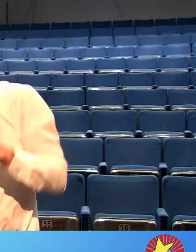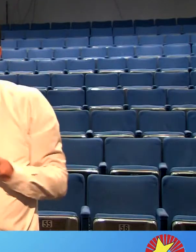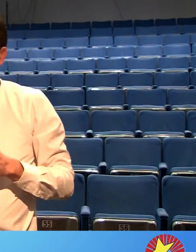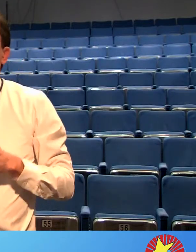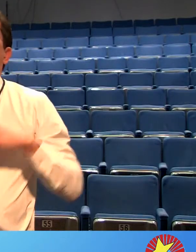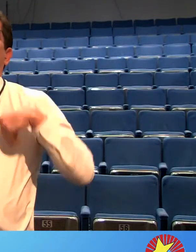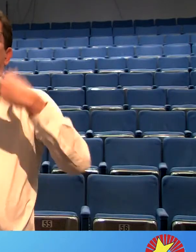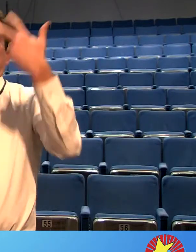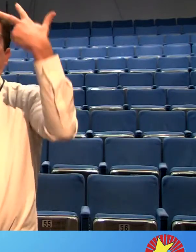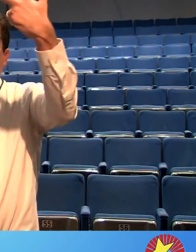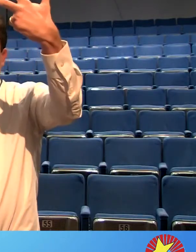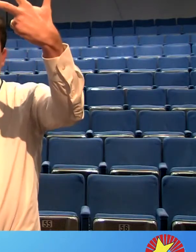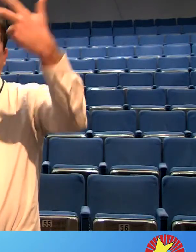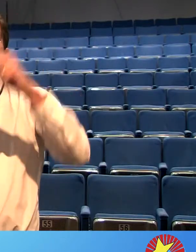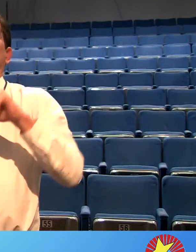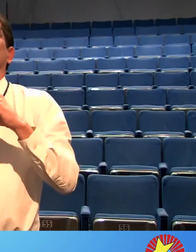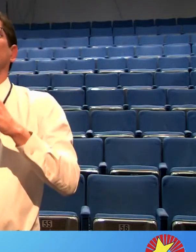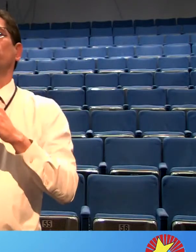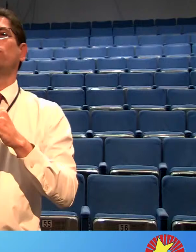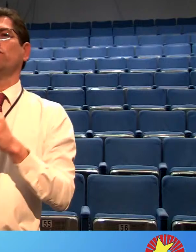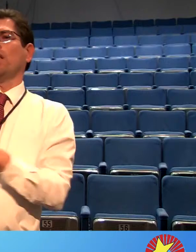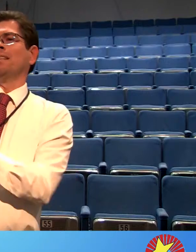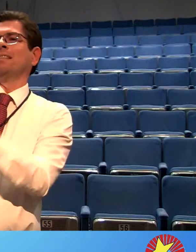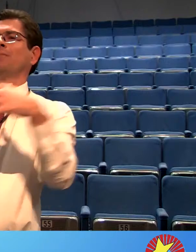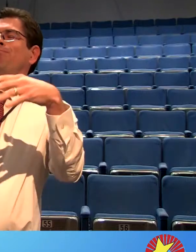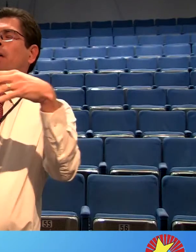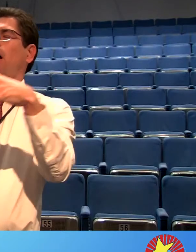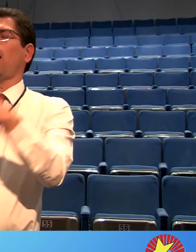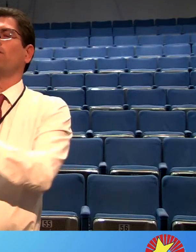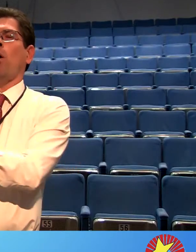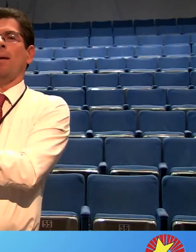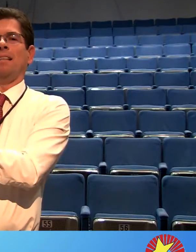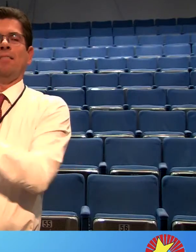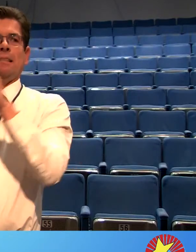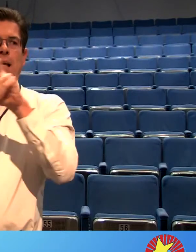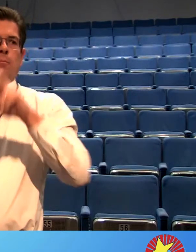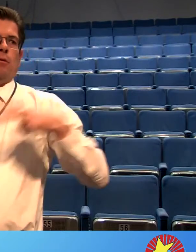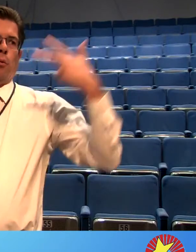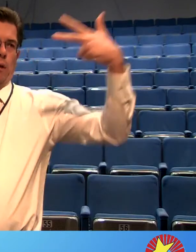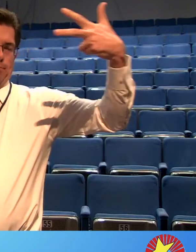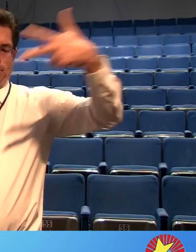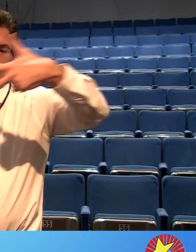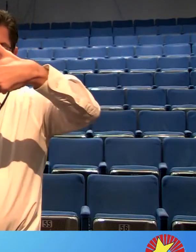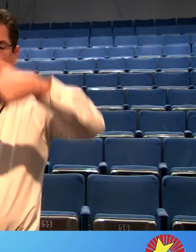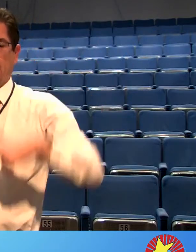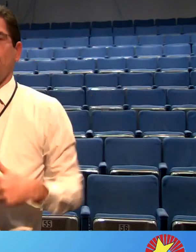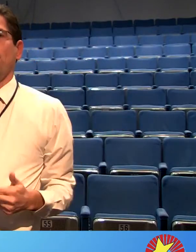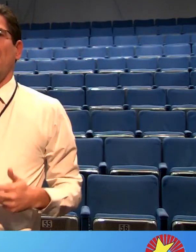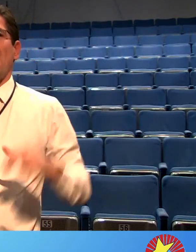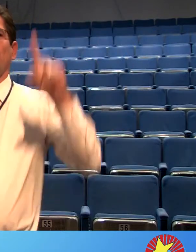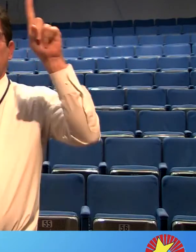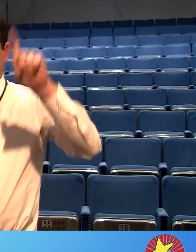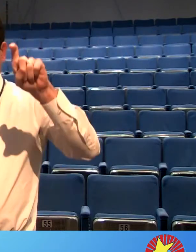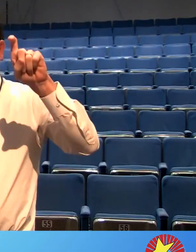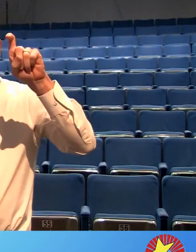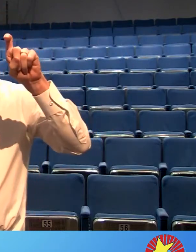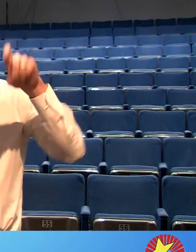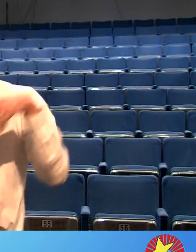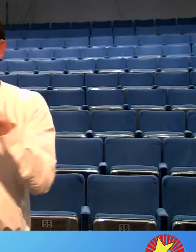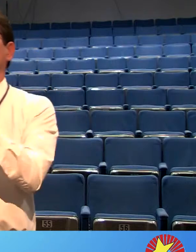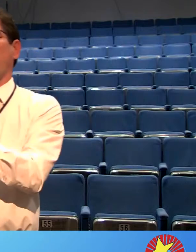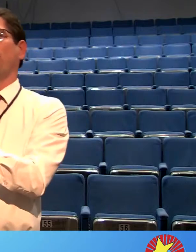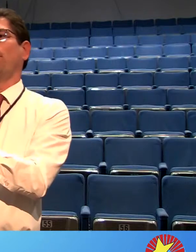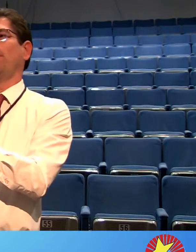in improving our instruction. We have 3 formative assessments we use here at ASDB: